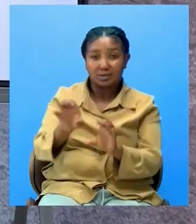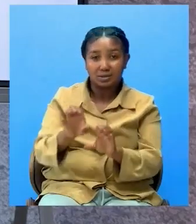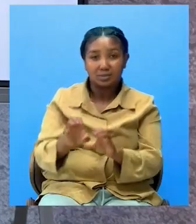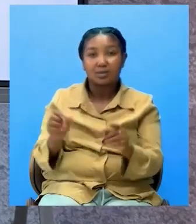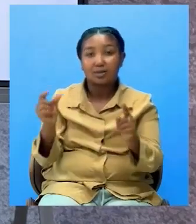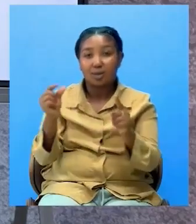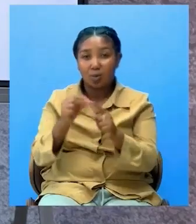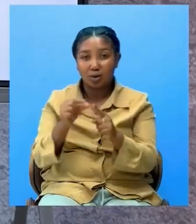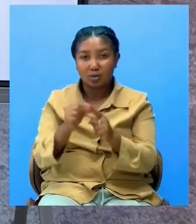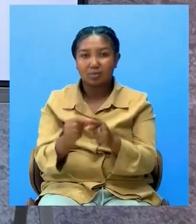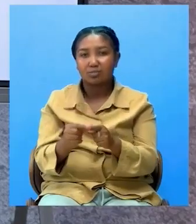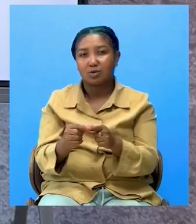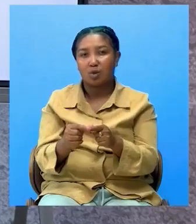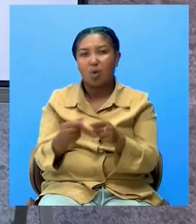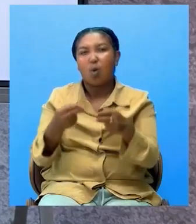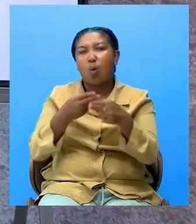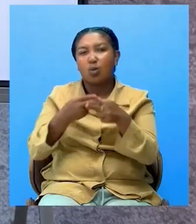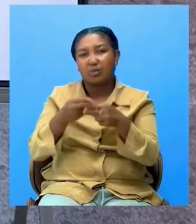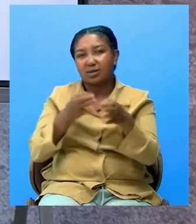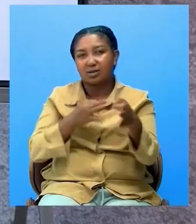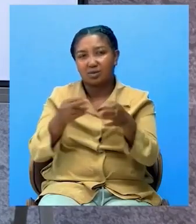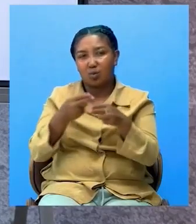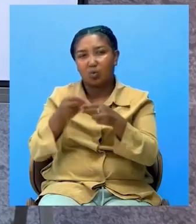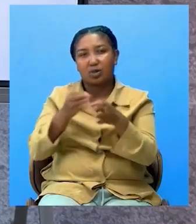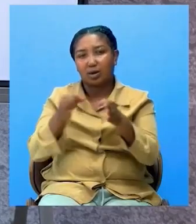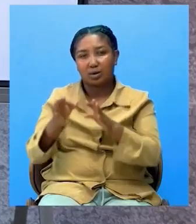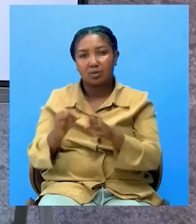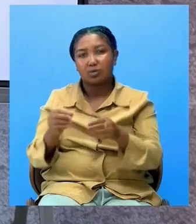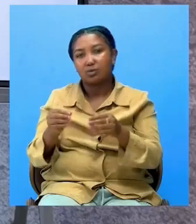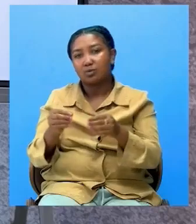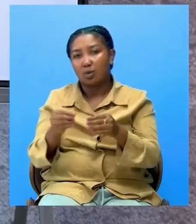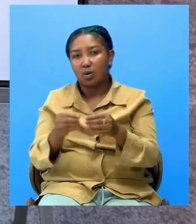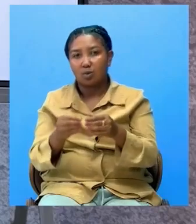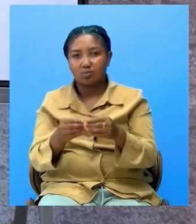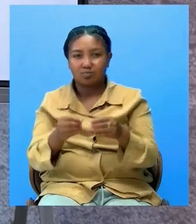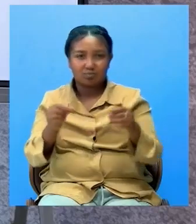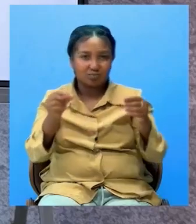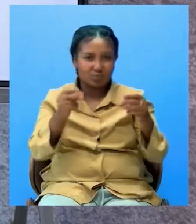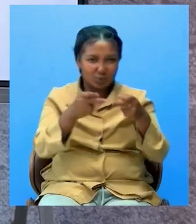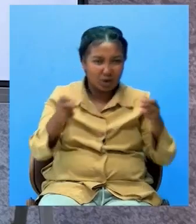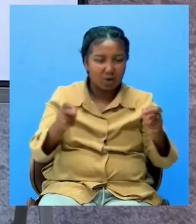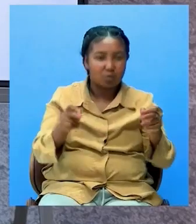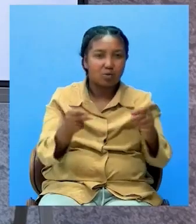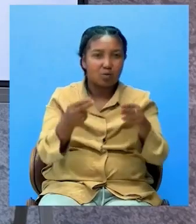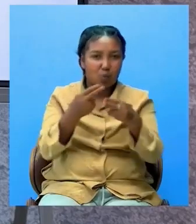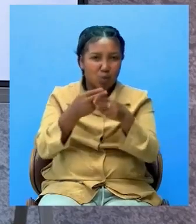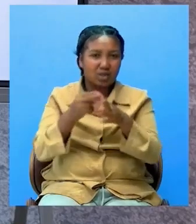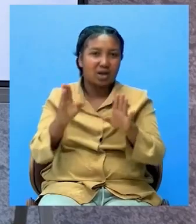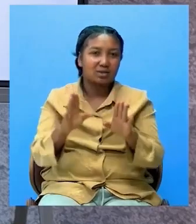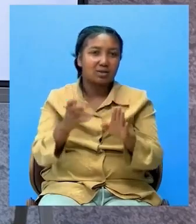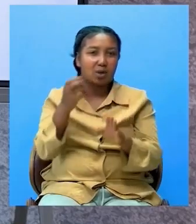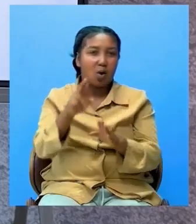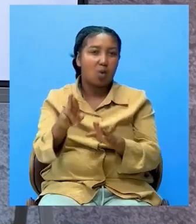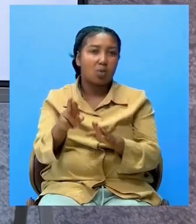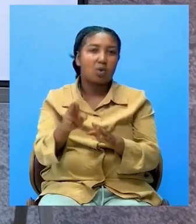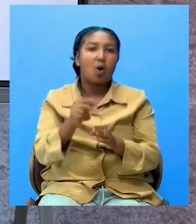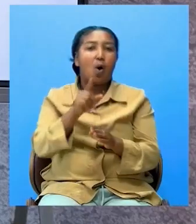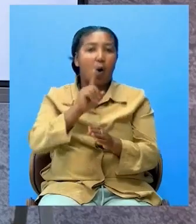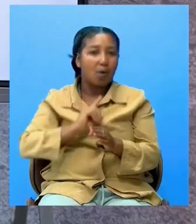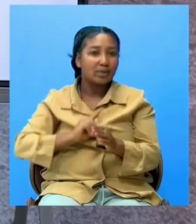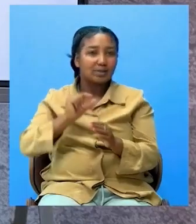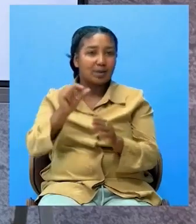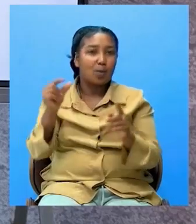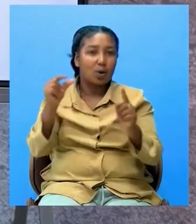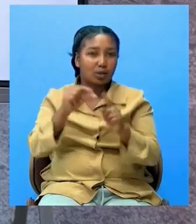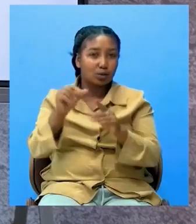the word contracted or to make the phrase contracted, or maybe we can omit some